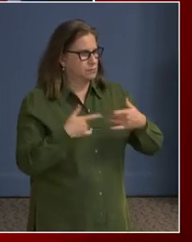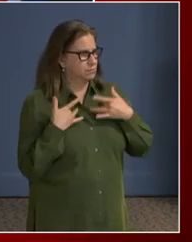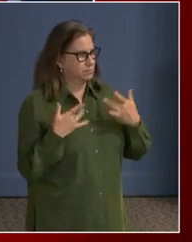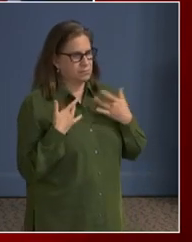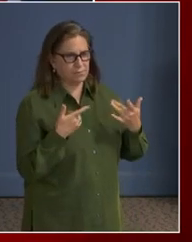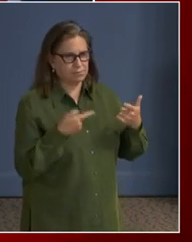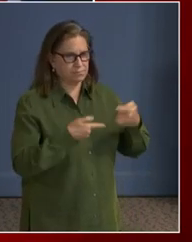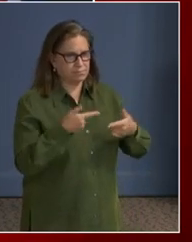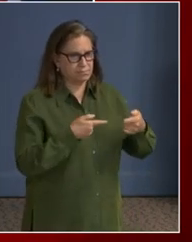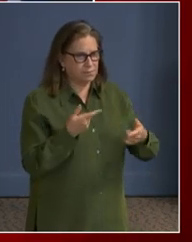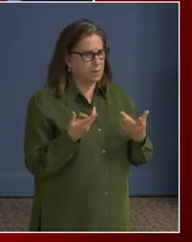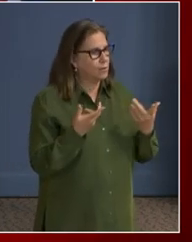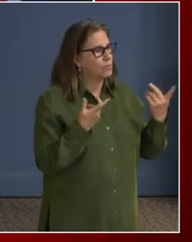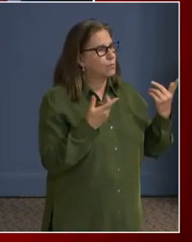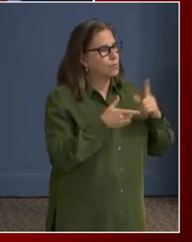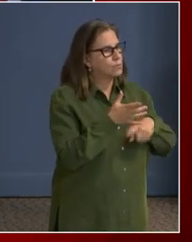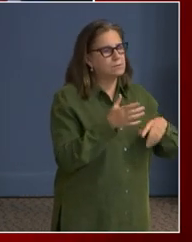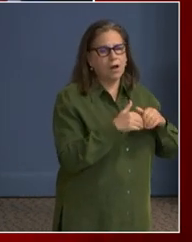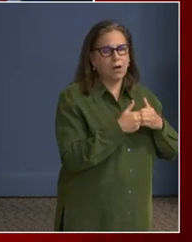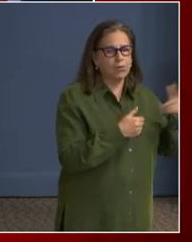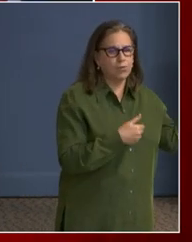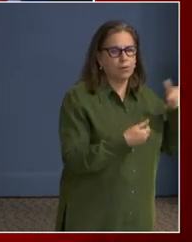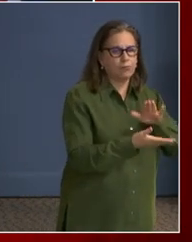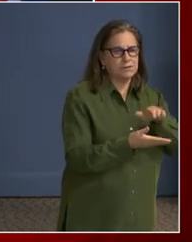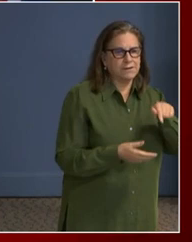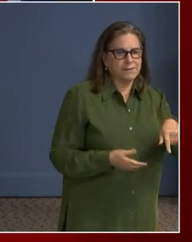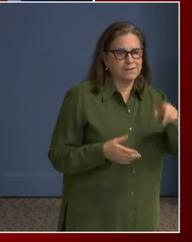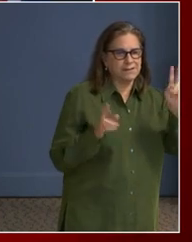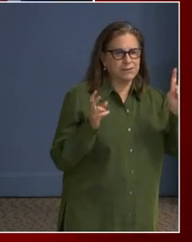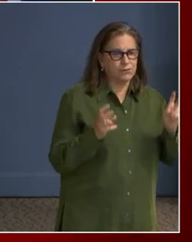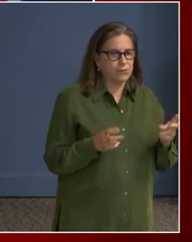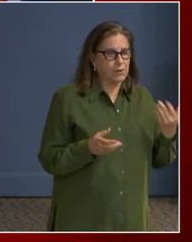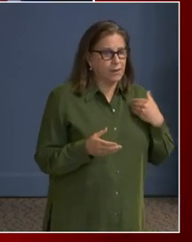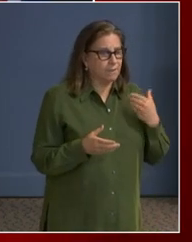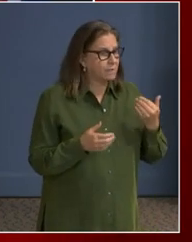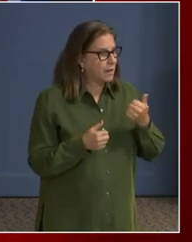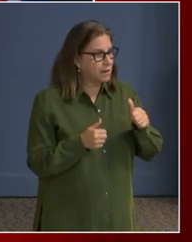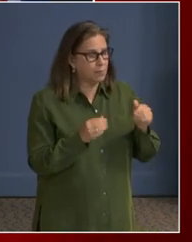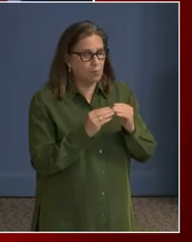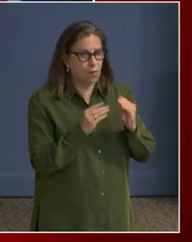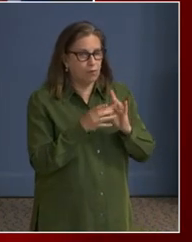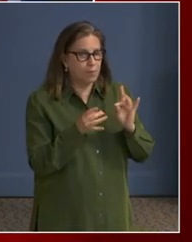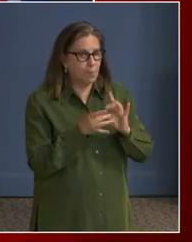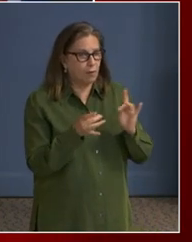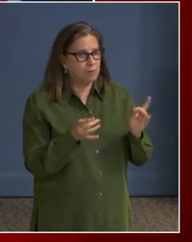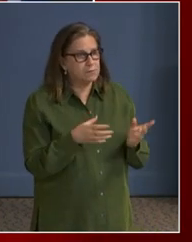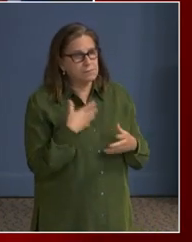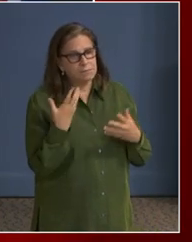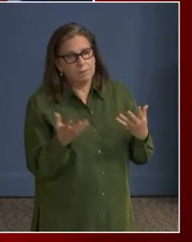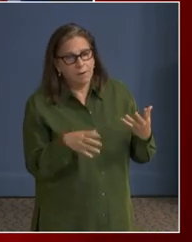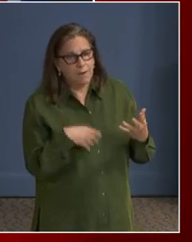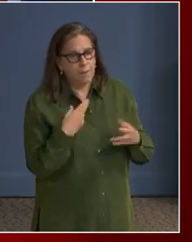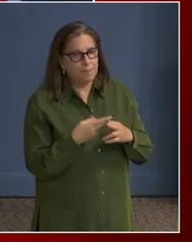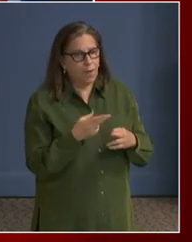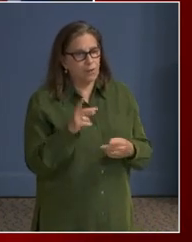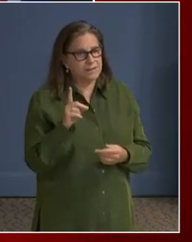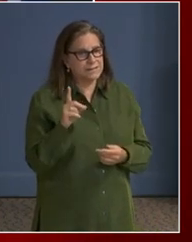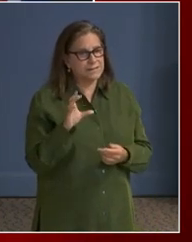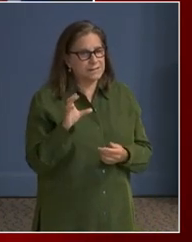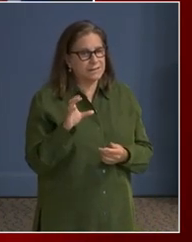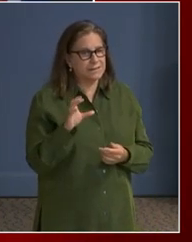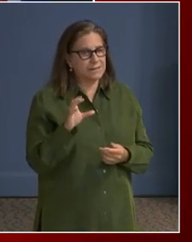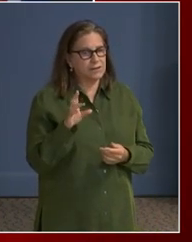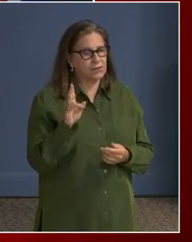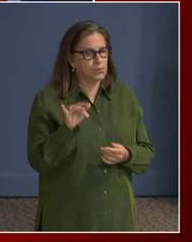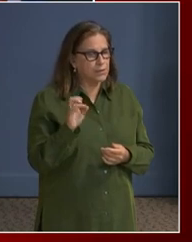these issues? And also, do you have any words with regard to the DC Union and Councilman McDuffie kind of